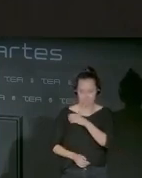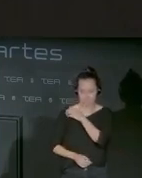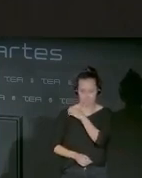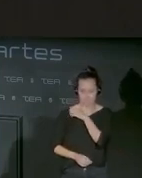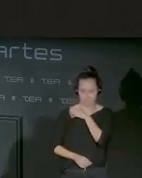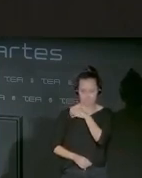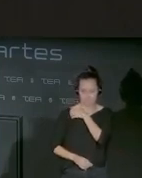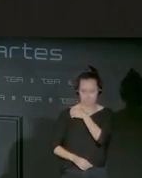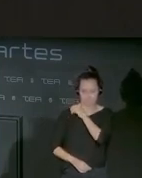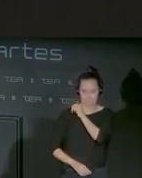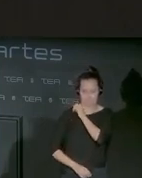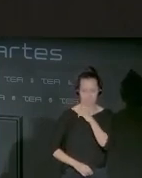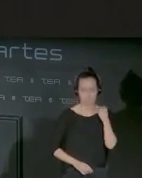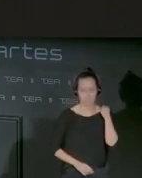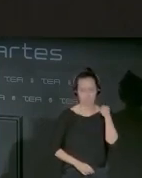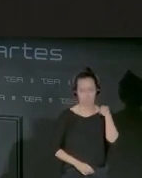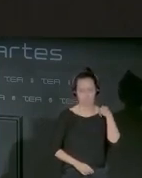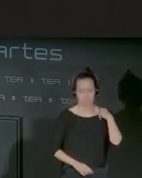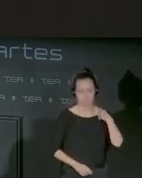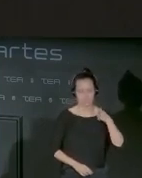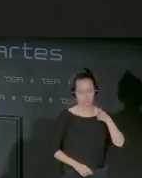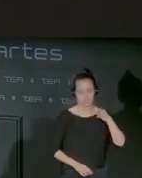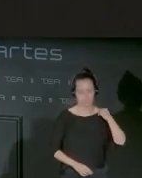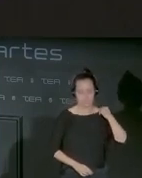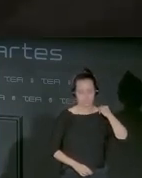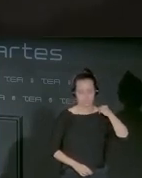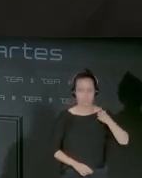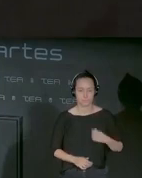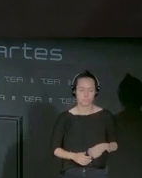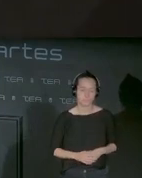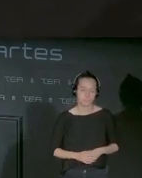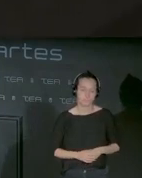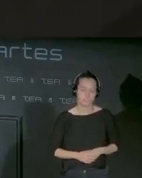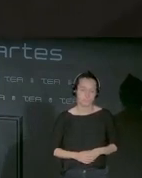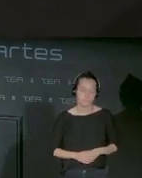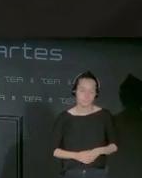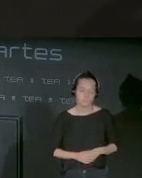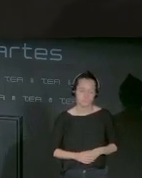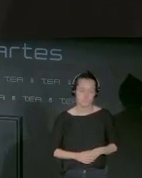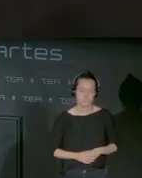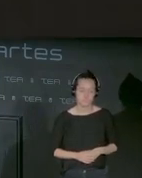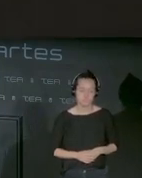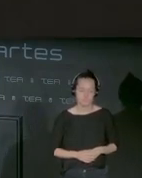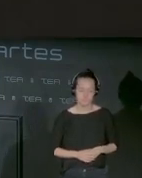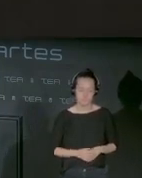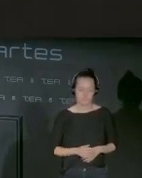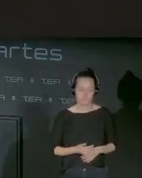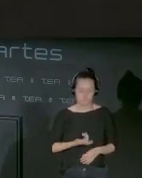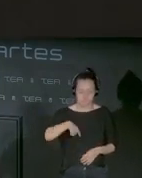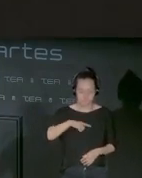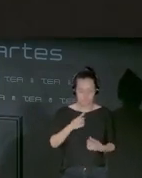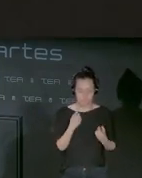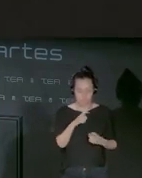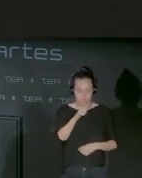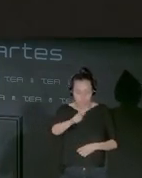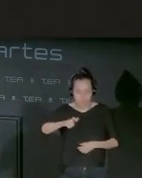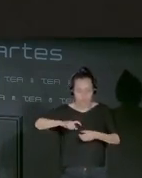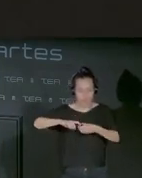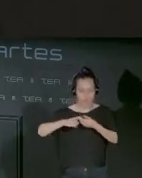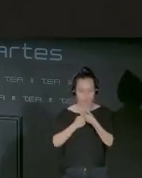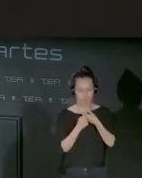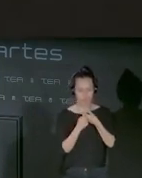but we need to really lay it out like it was what you mentioned. It's not transparent. It's really